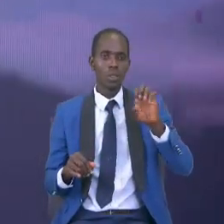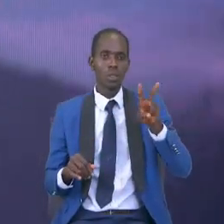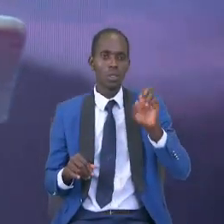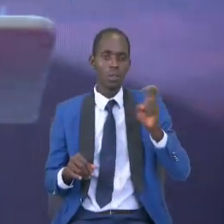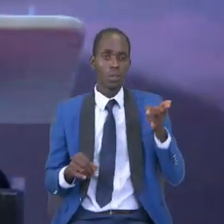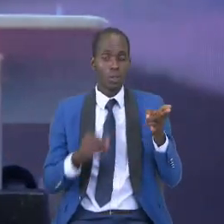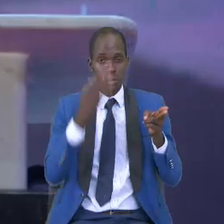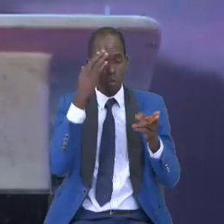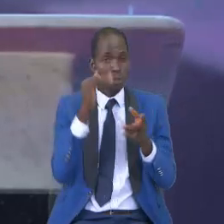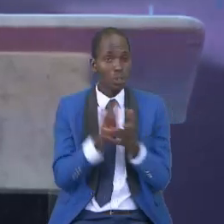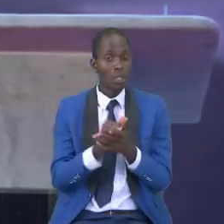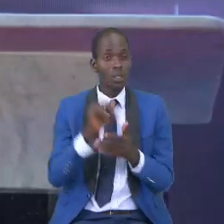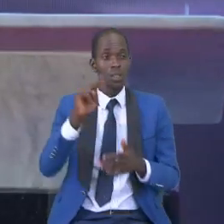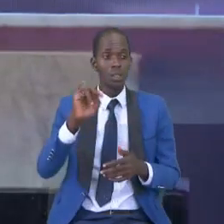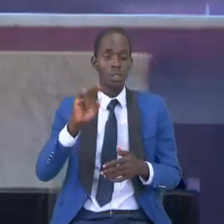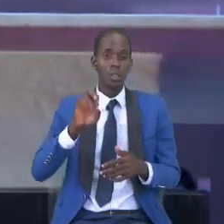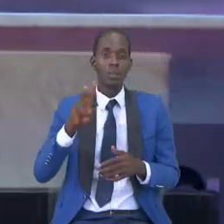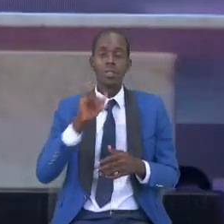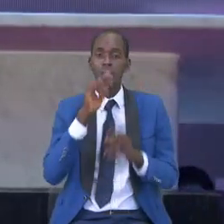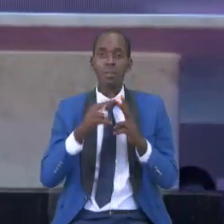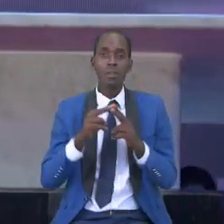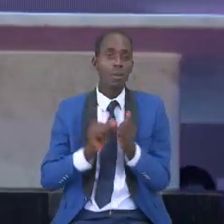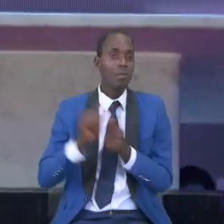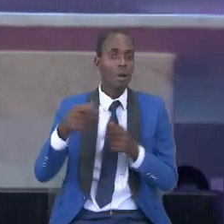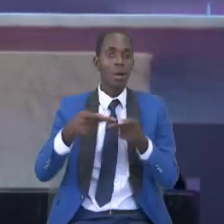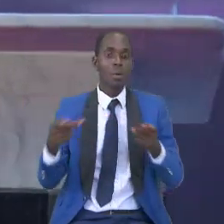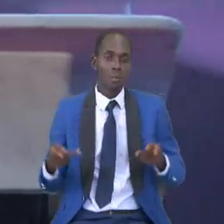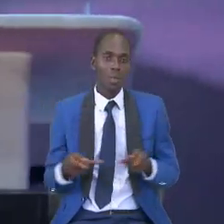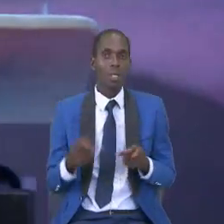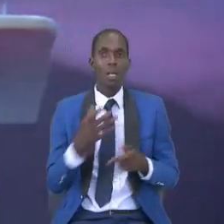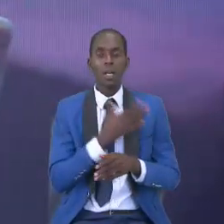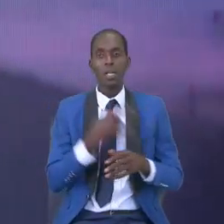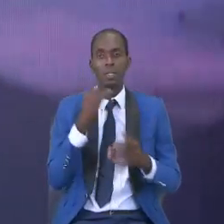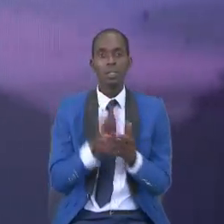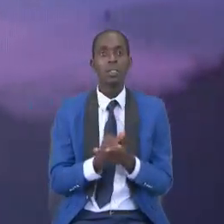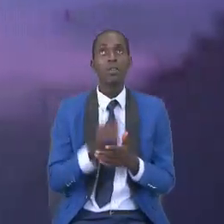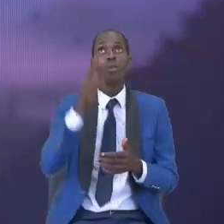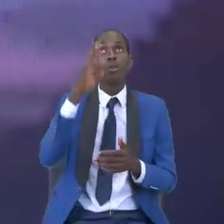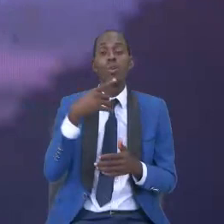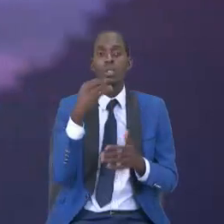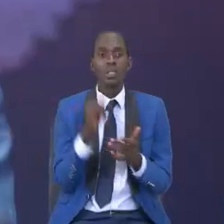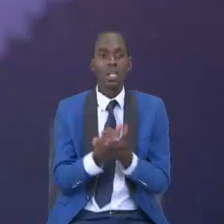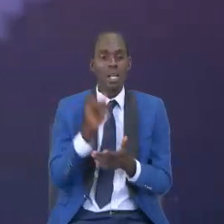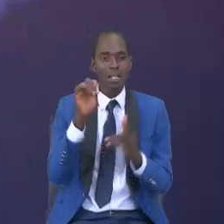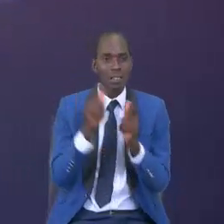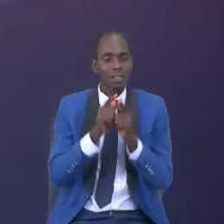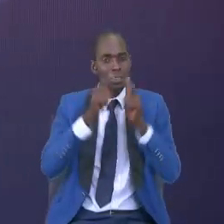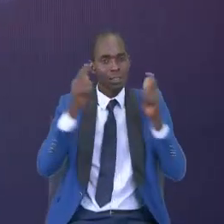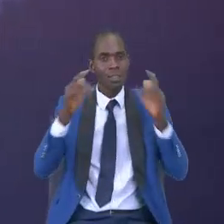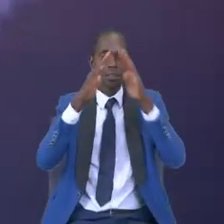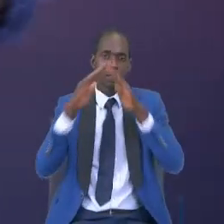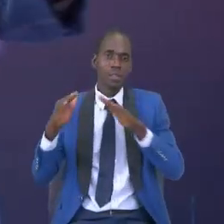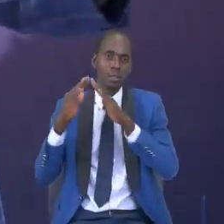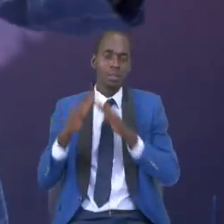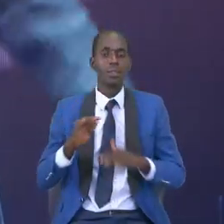was, and yet the Lord said, go to that Nineveh, and God said, that great city. He knew